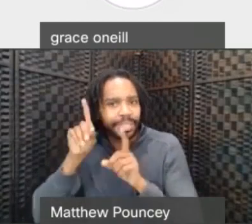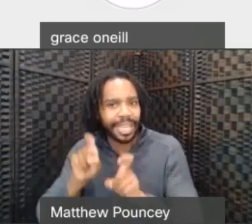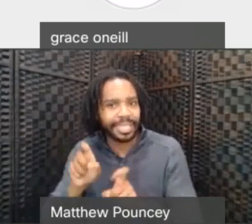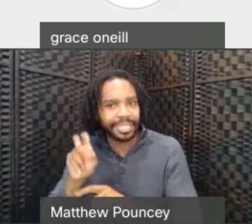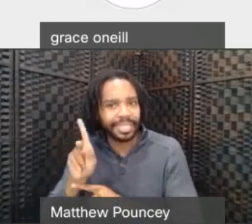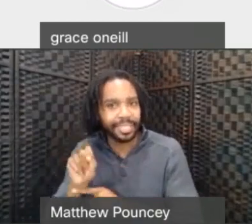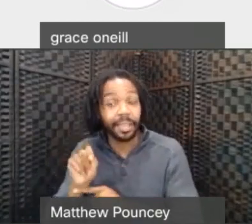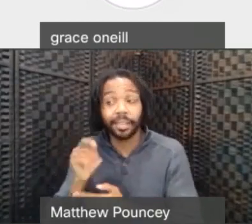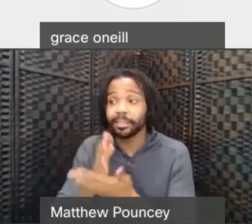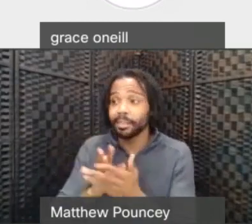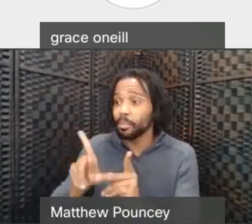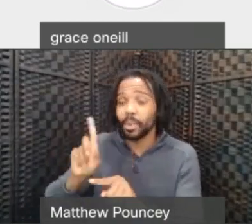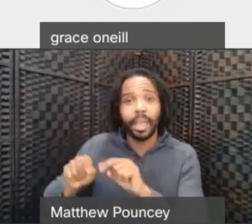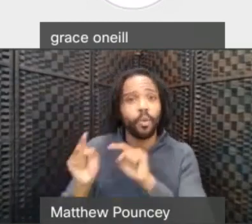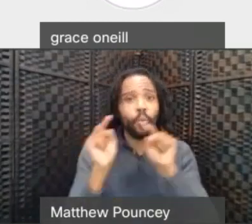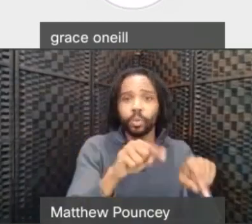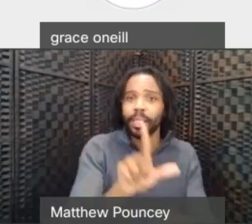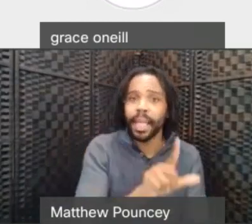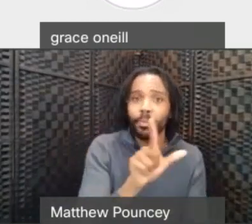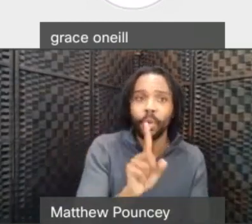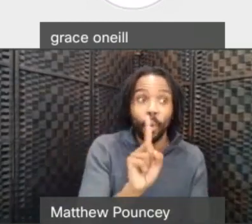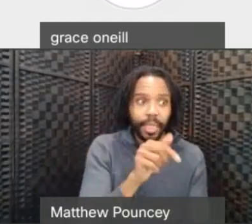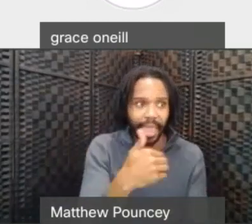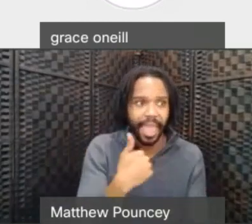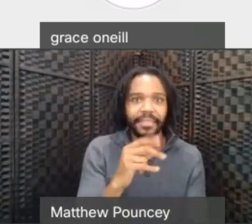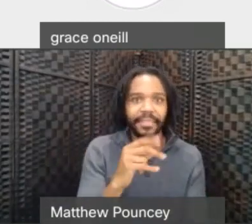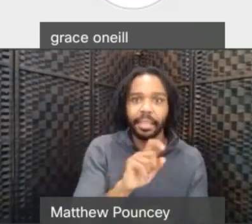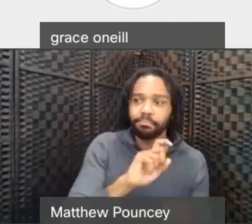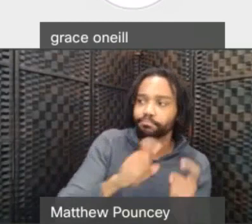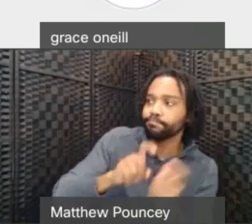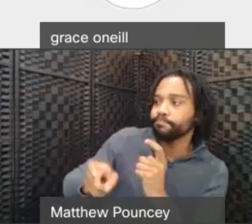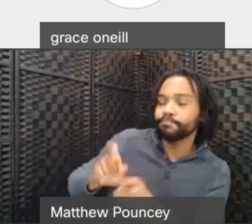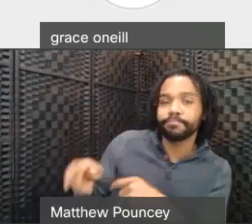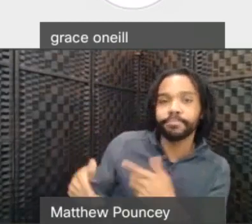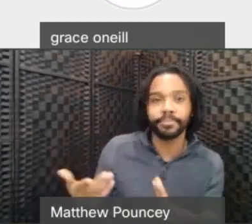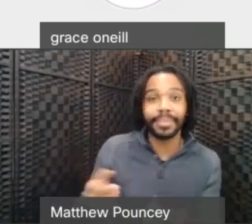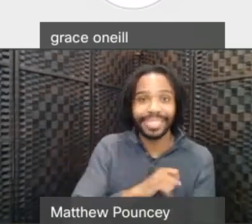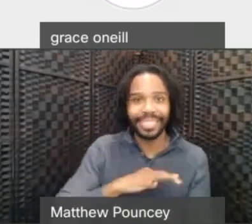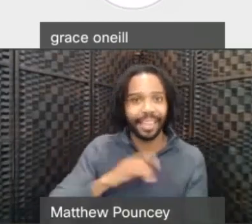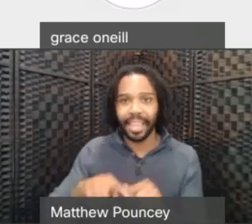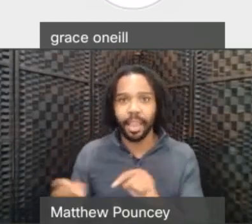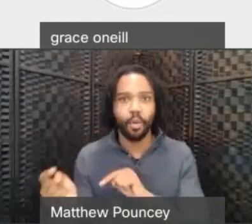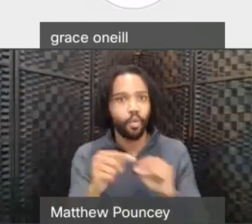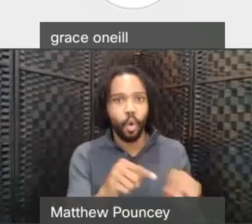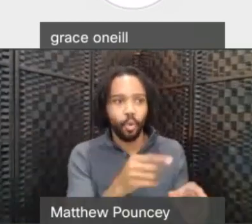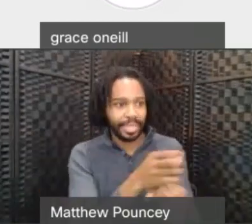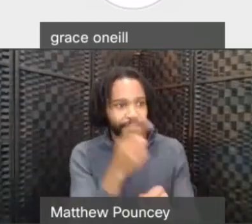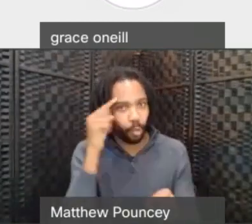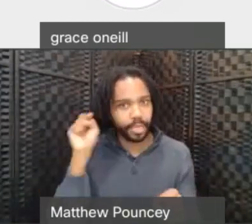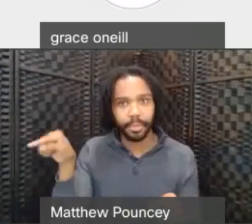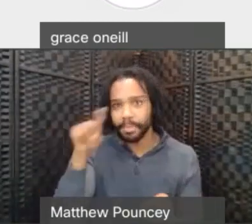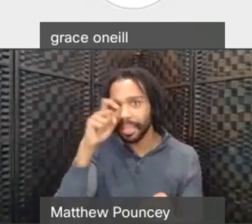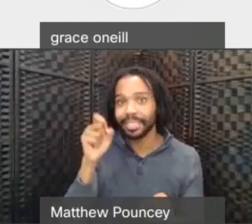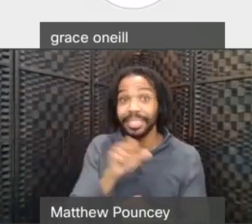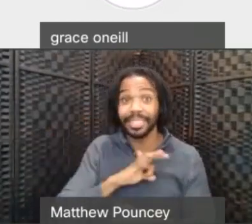the libraries where the kits are being distributed. Staff cannot receive it on their behalf because they have a Maryland ID.